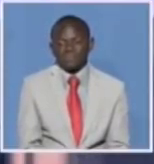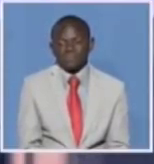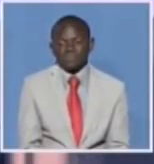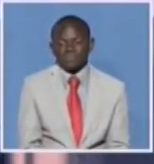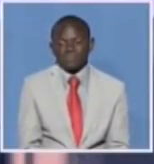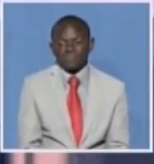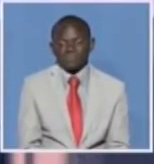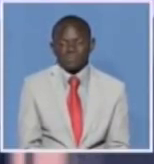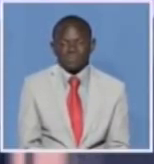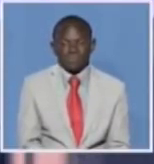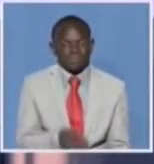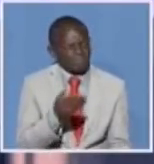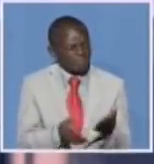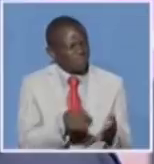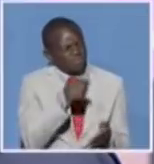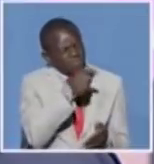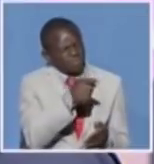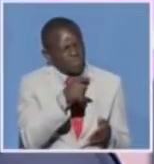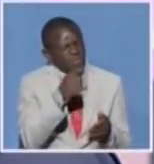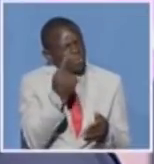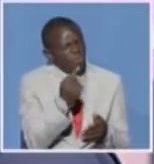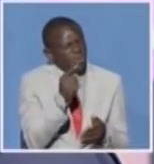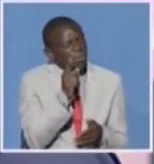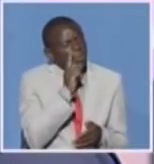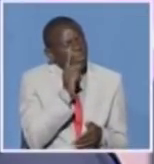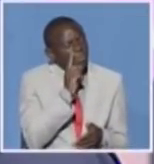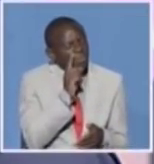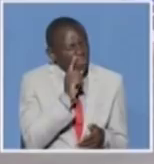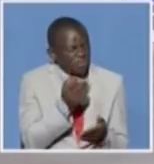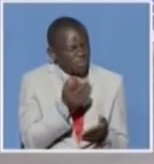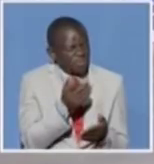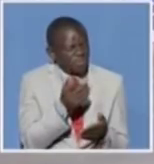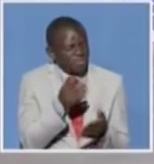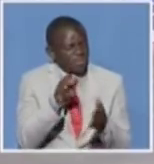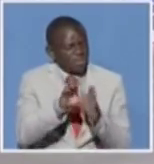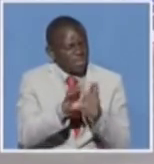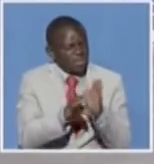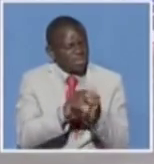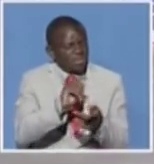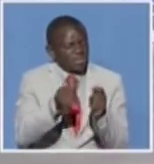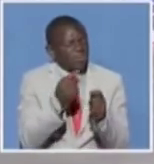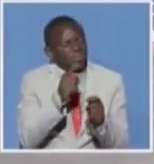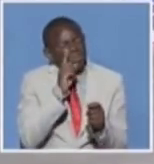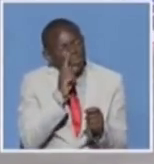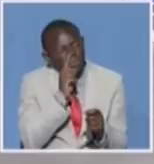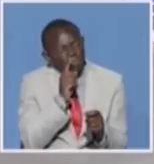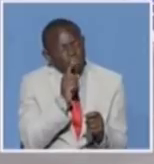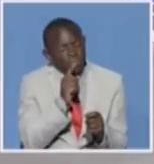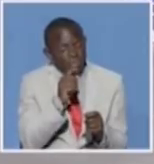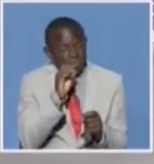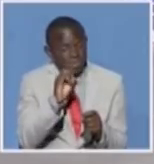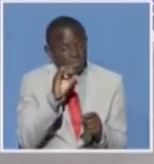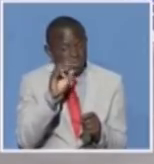experimenting? Maybe that's the concern. No. You introduced ICTs. They've barely taken off. Lack